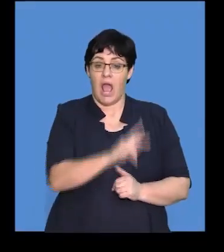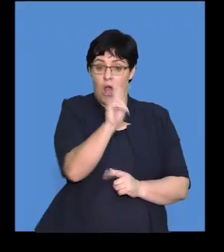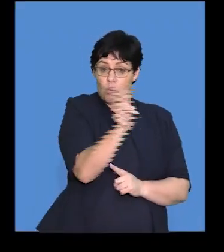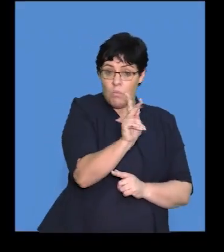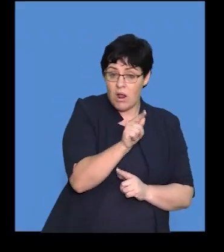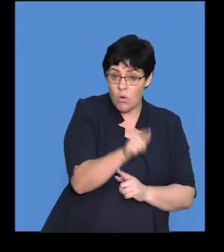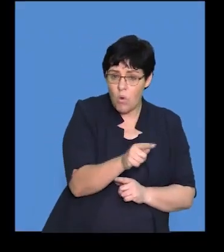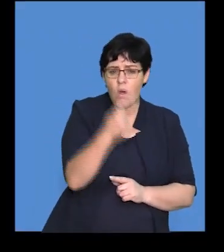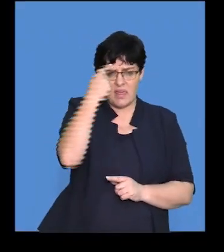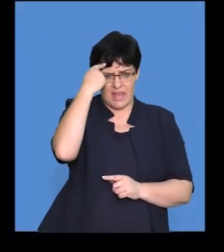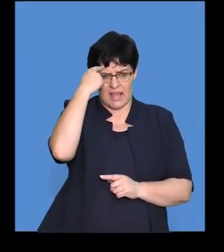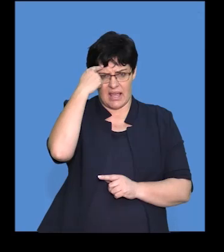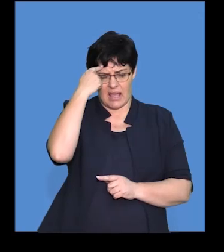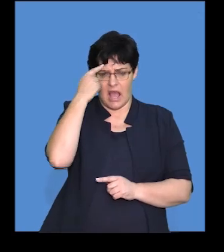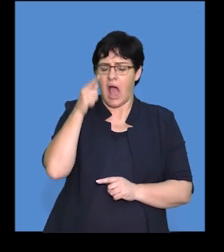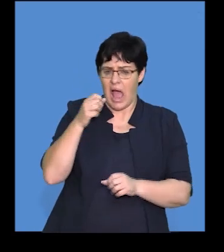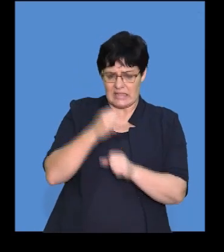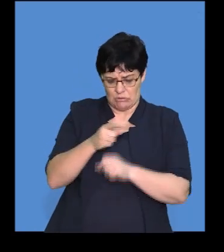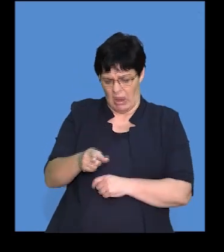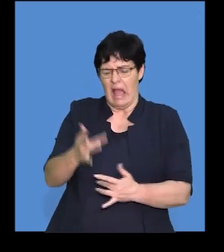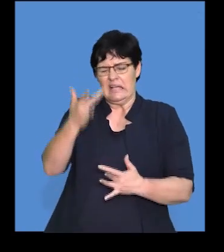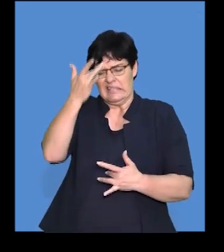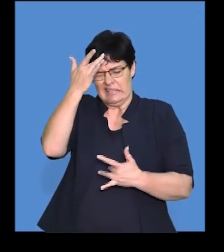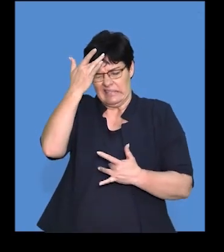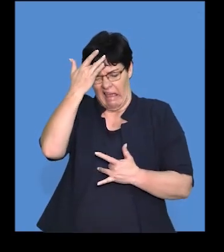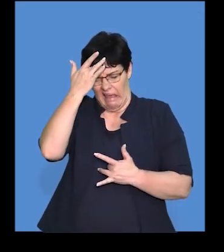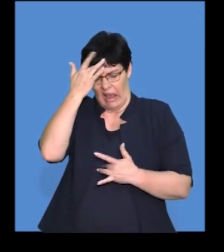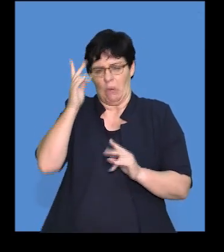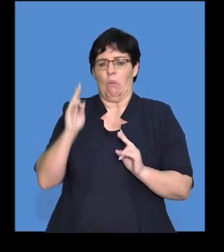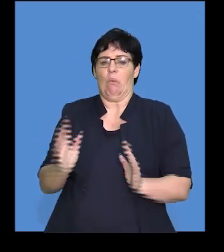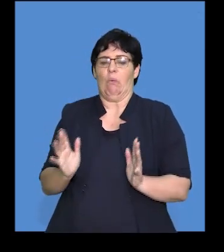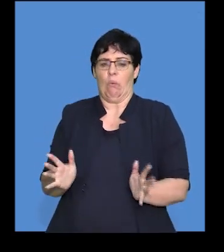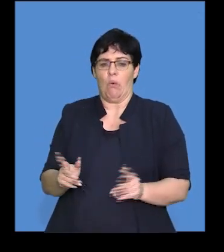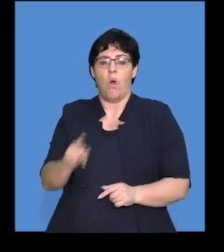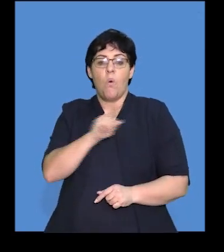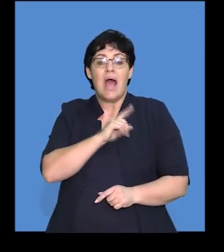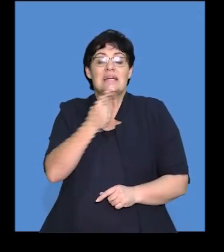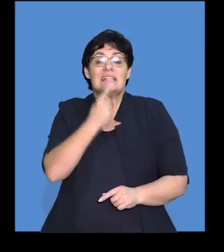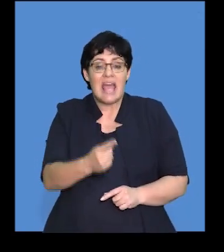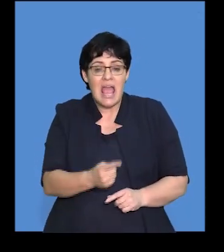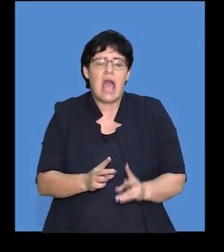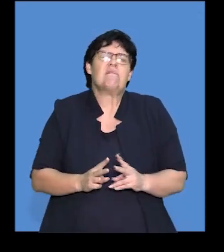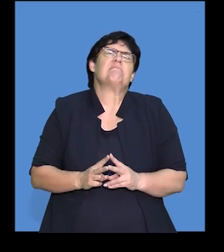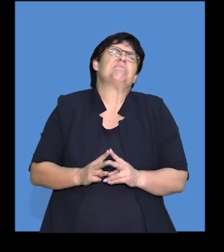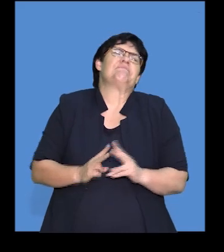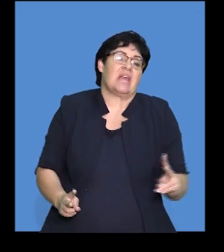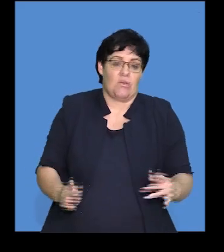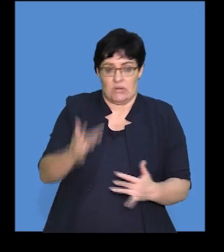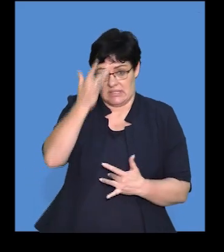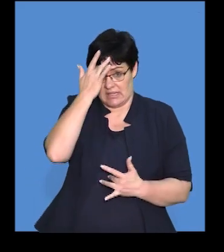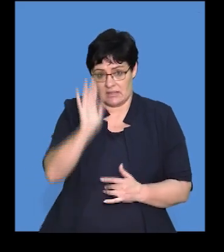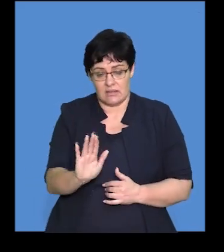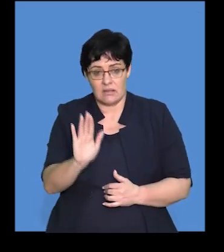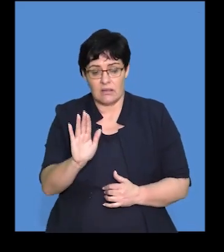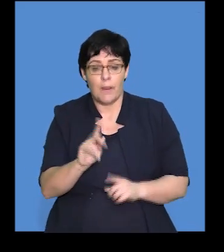Kumalo thinks that Gertrude is very ill because they say she is very sick.